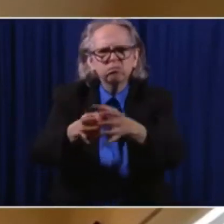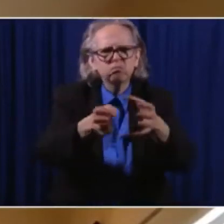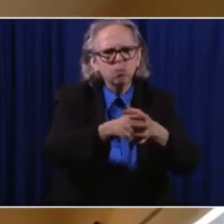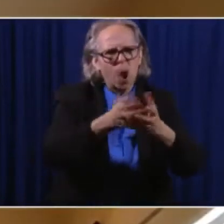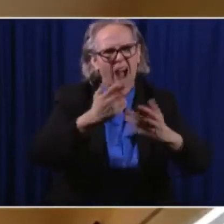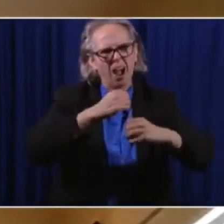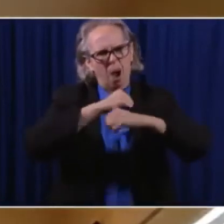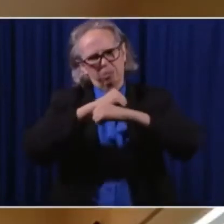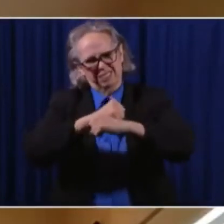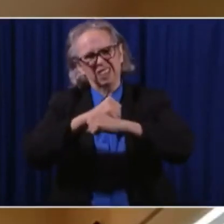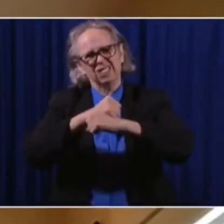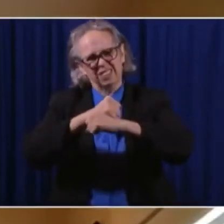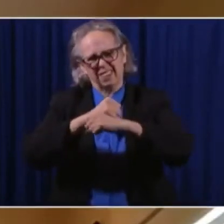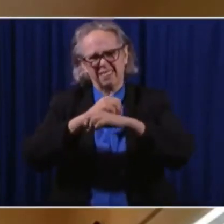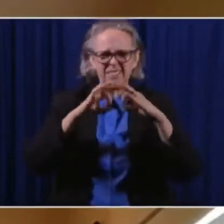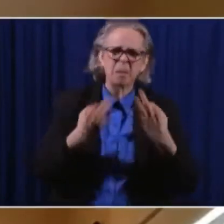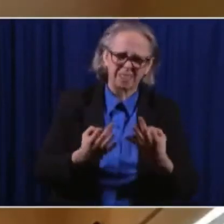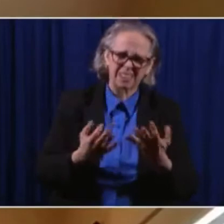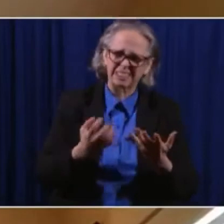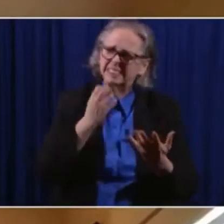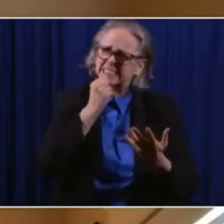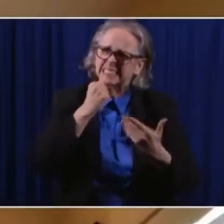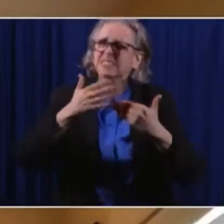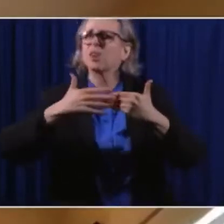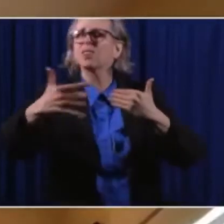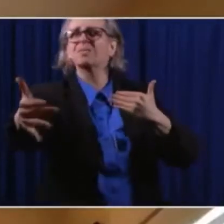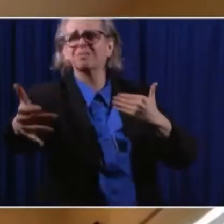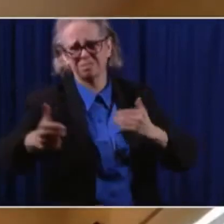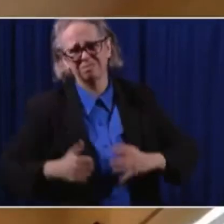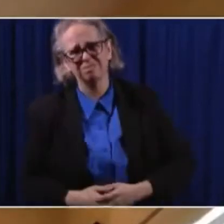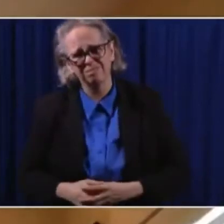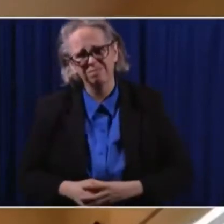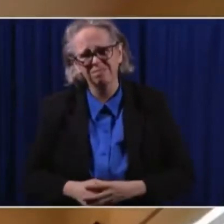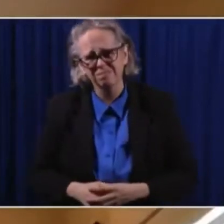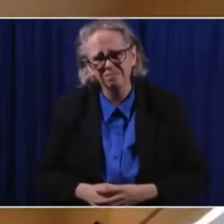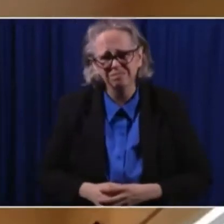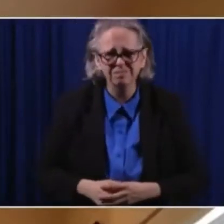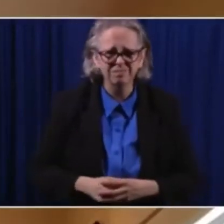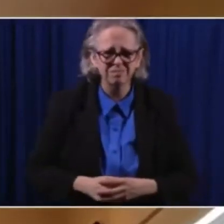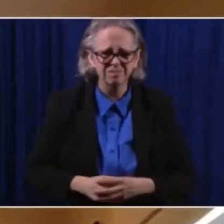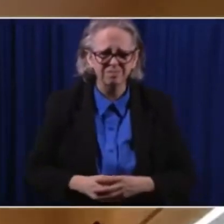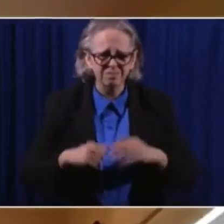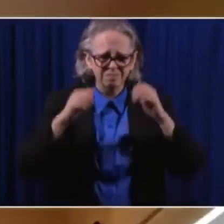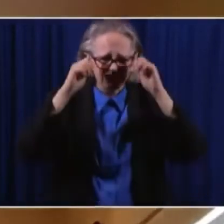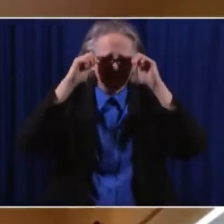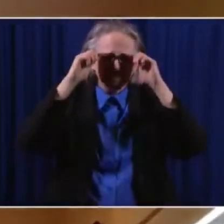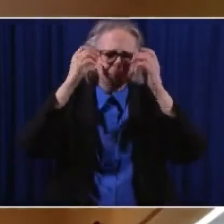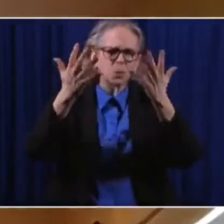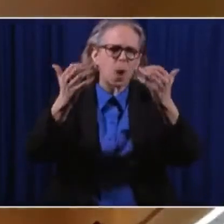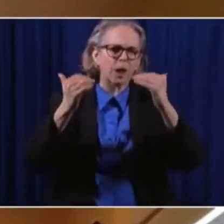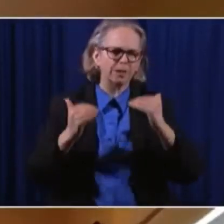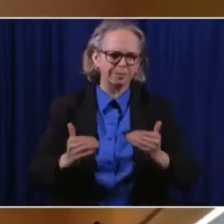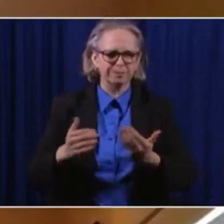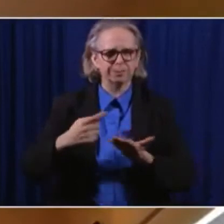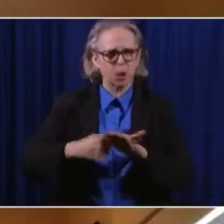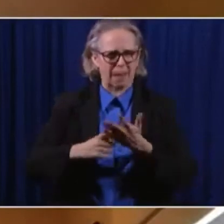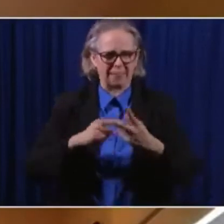hospitals. Something that's important for us to know as we think about and talk about